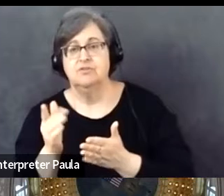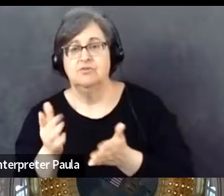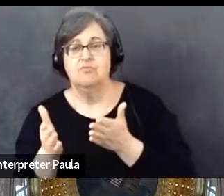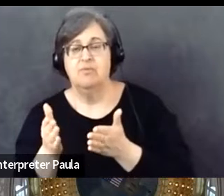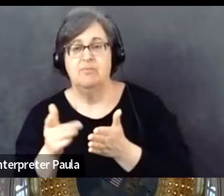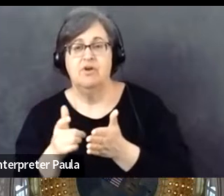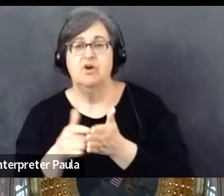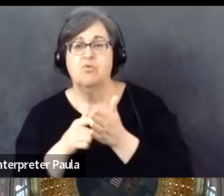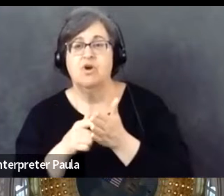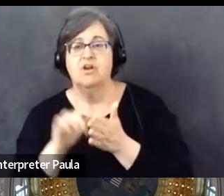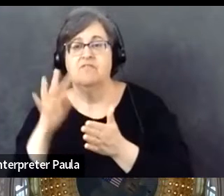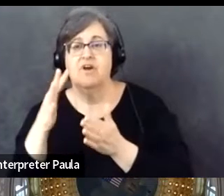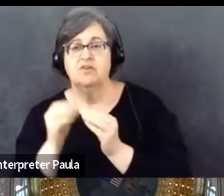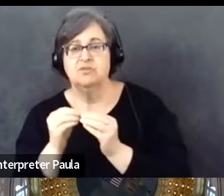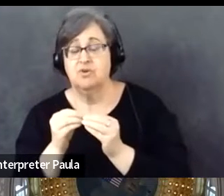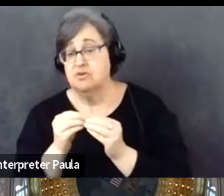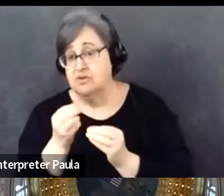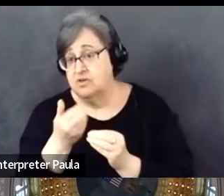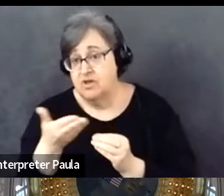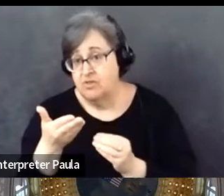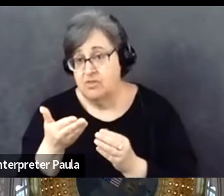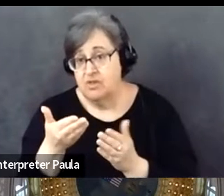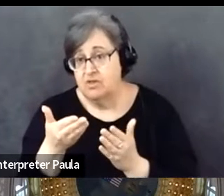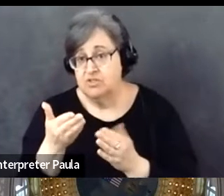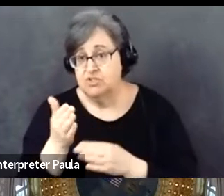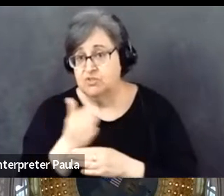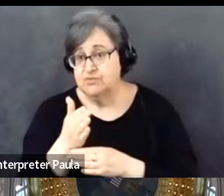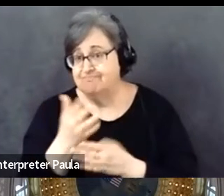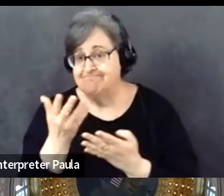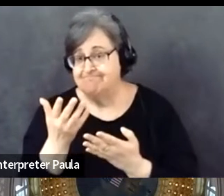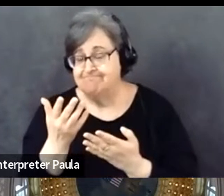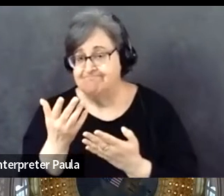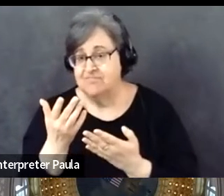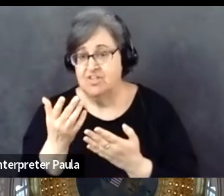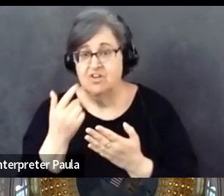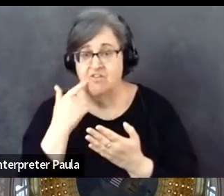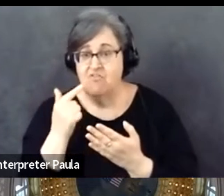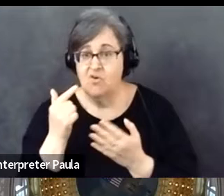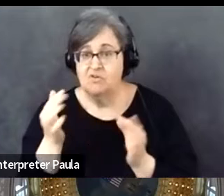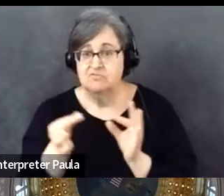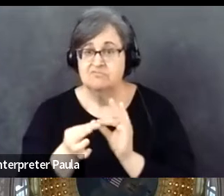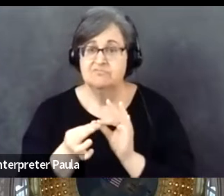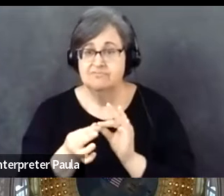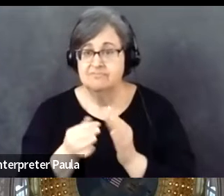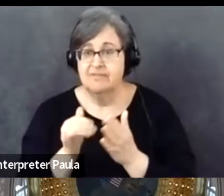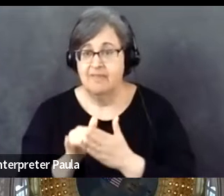another $5 on top of that. Is there anything to shore up that gap? Did you see anything in legislation that might?